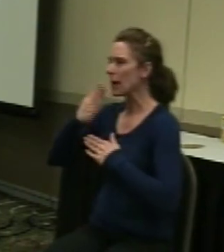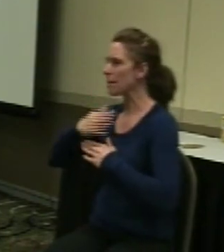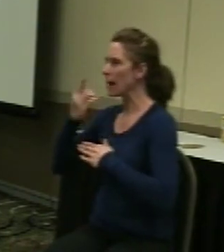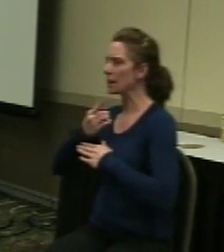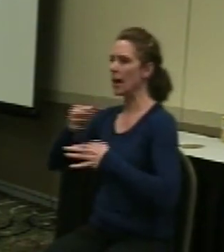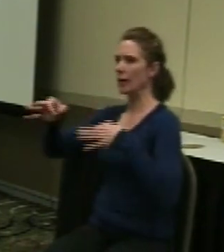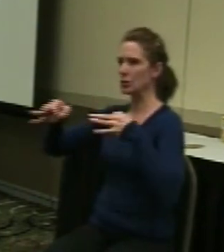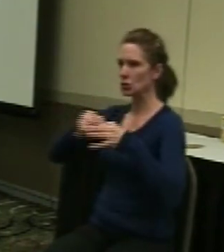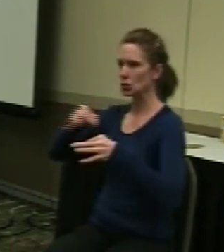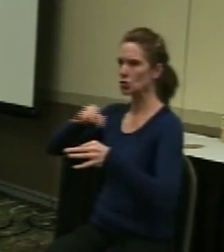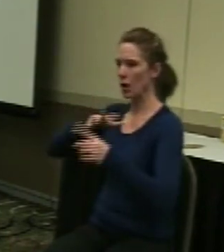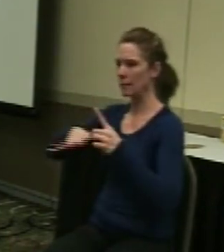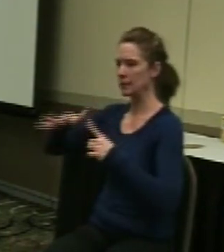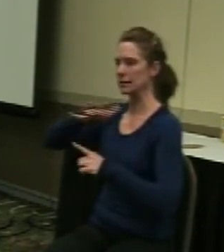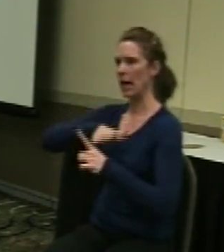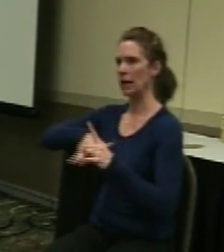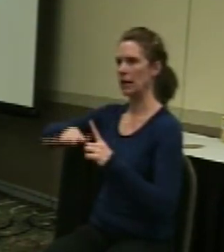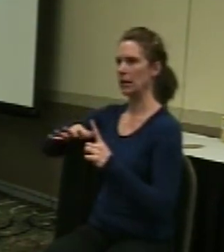and describe